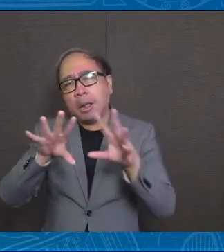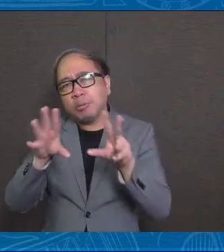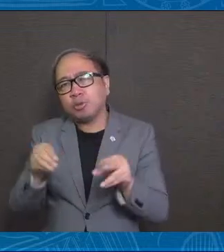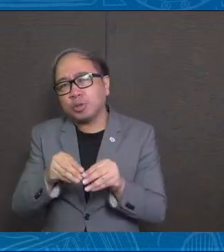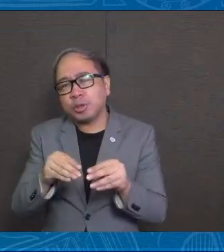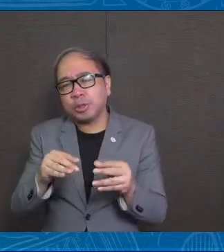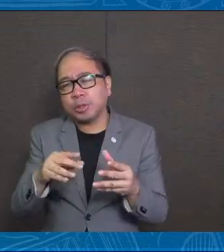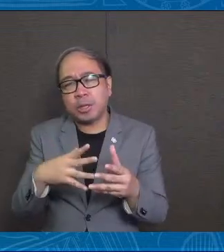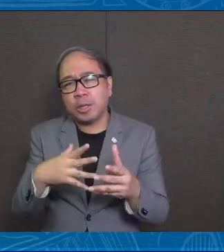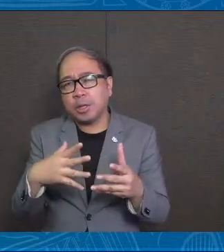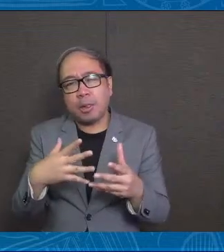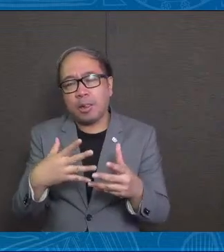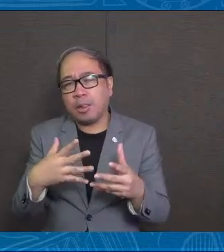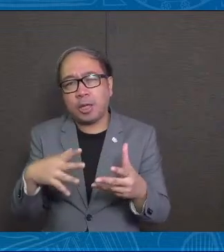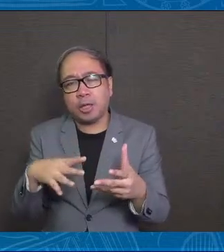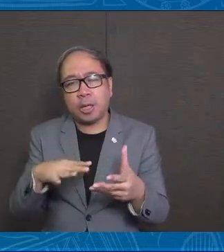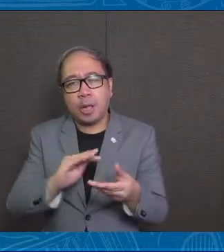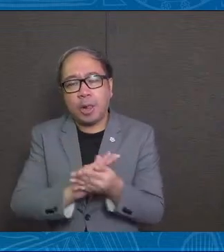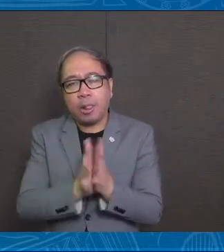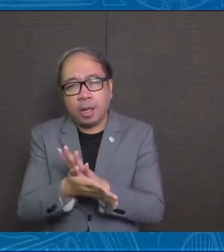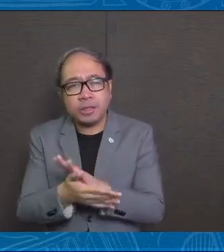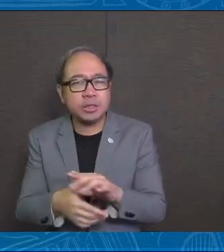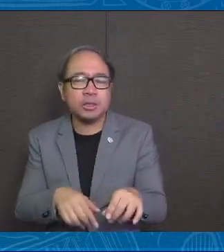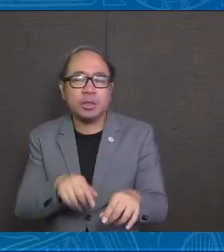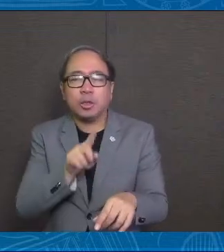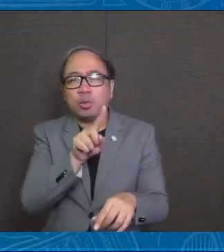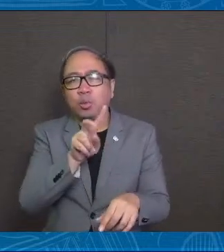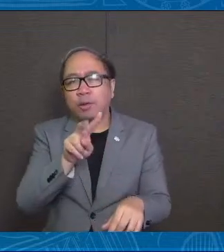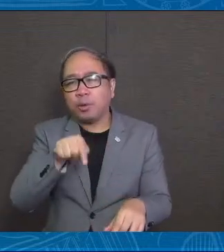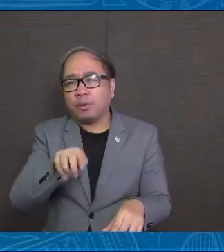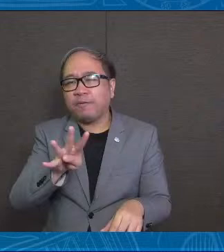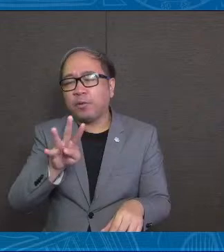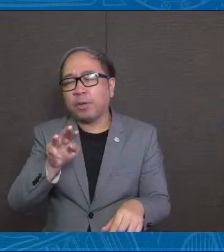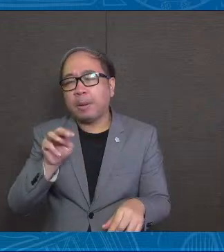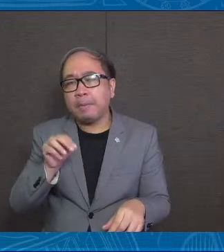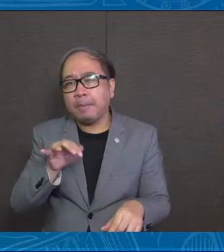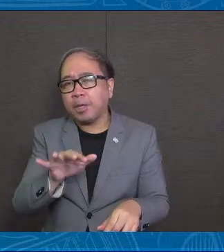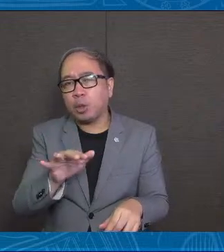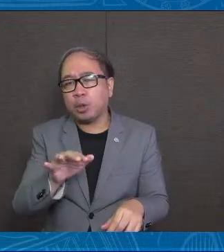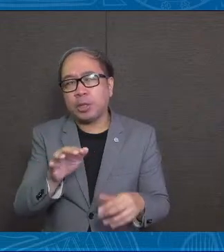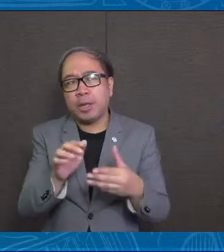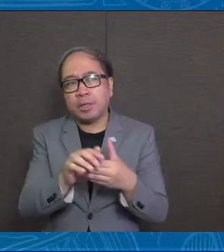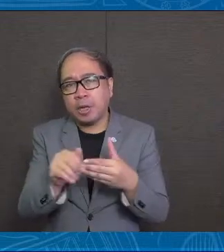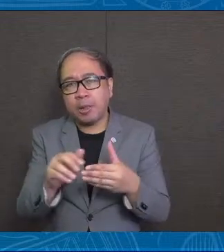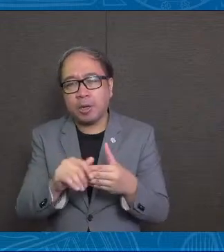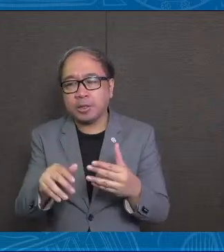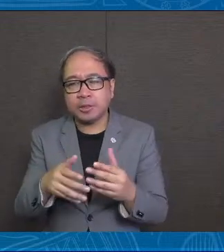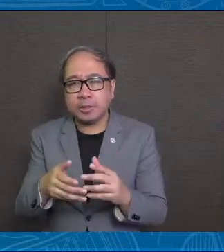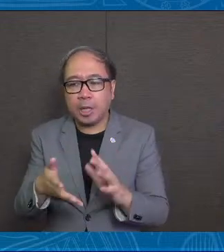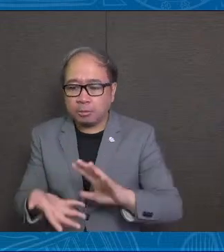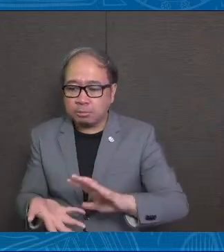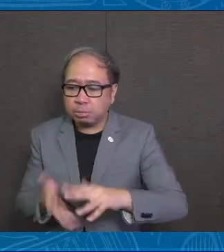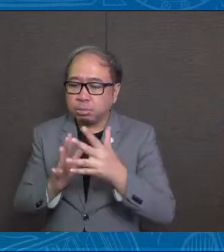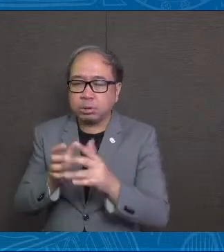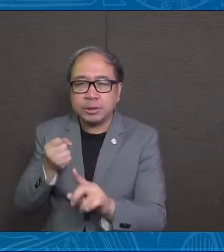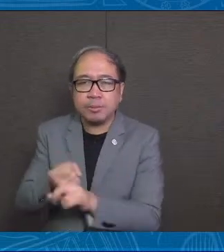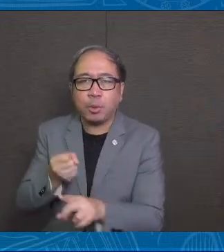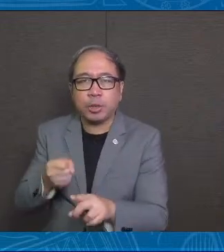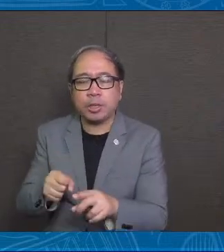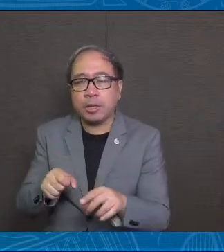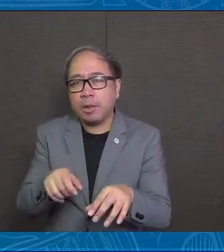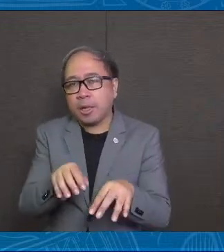to infrastructure of more than $12.4 million US, and damage to agriculture to around $20.5